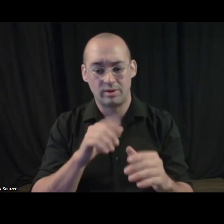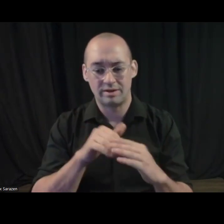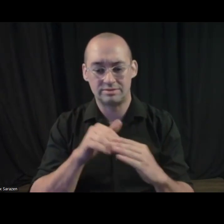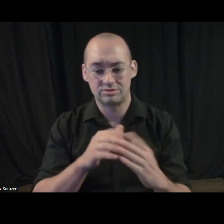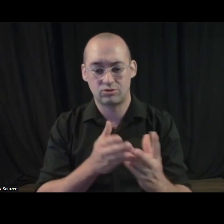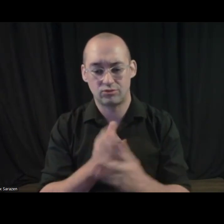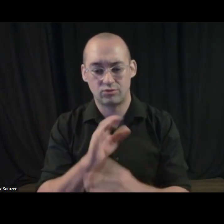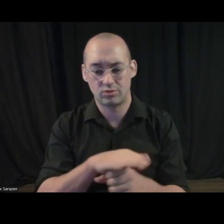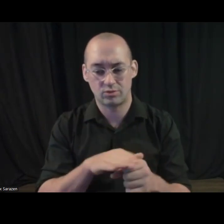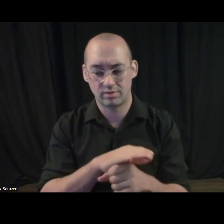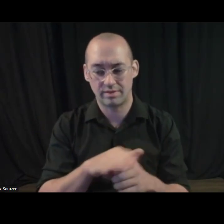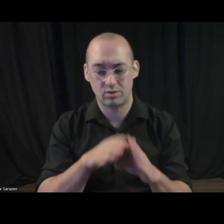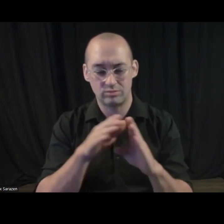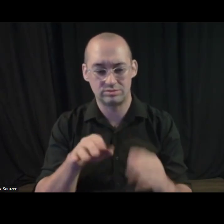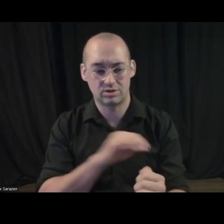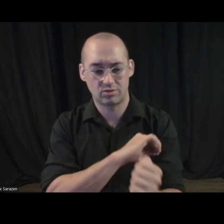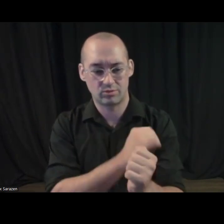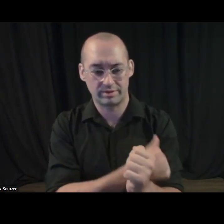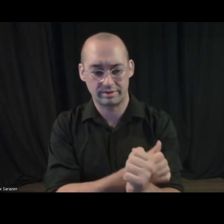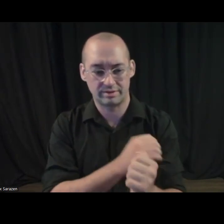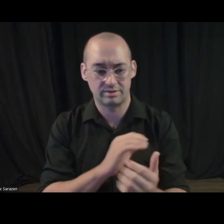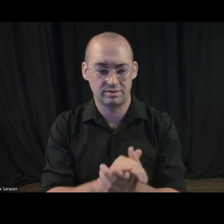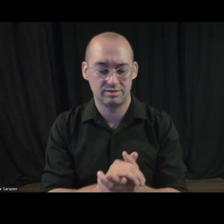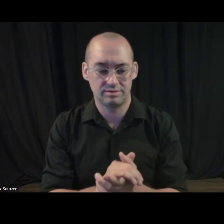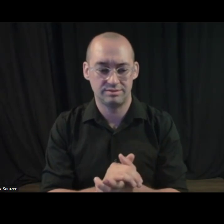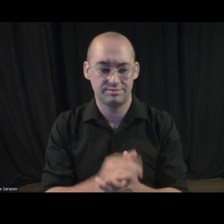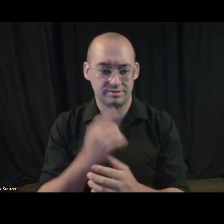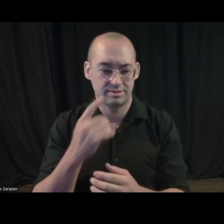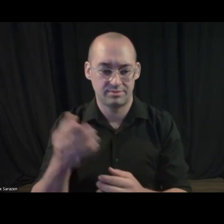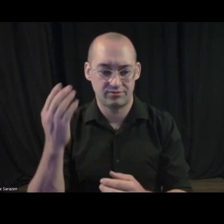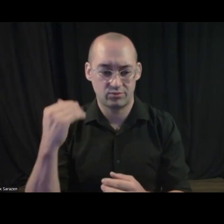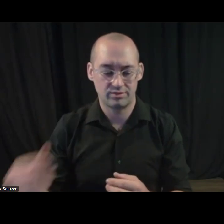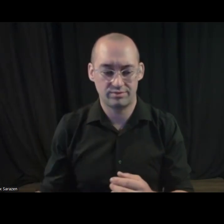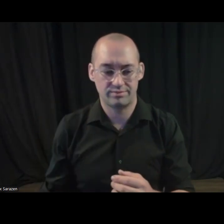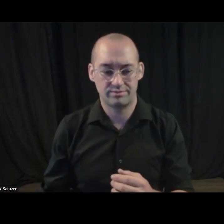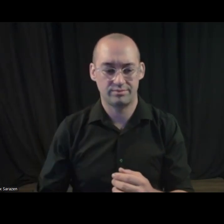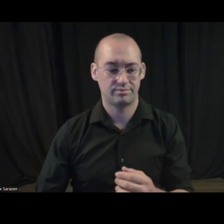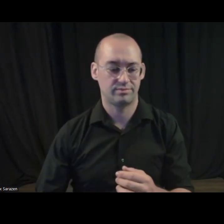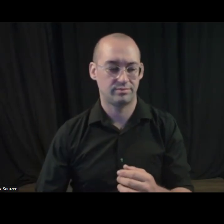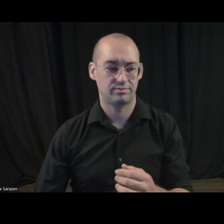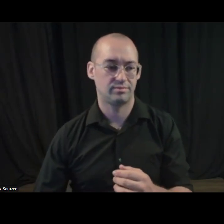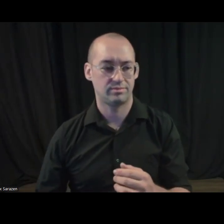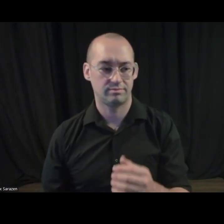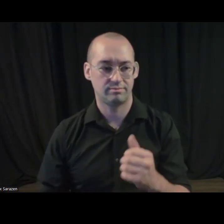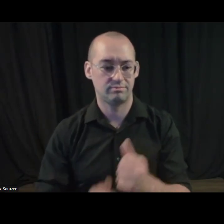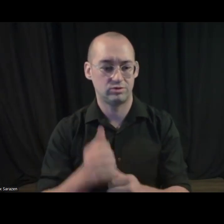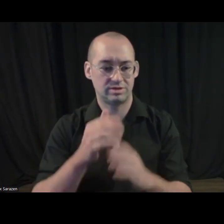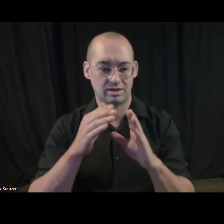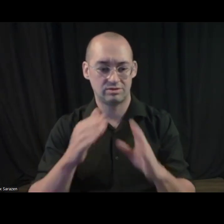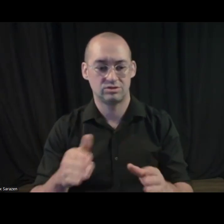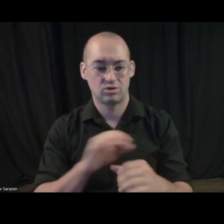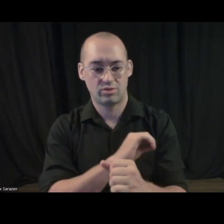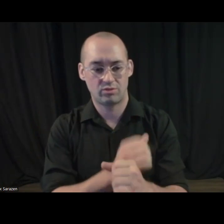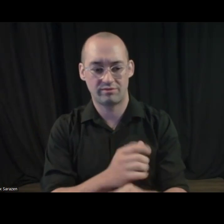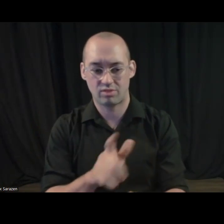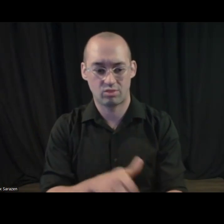local housing authorities. As I mentioned earlier, most of the housing authorities have long wait lists. The wait